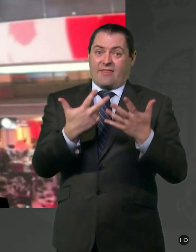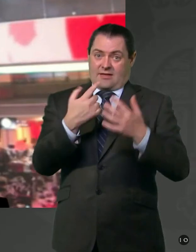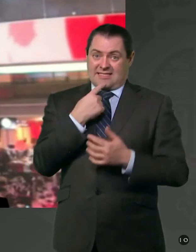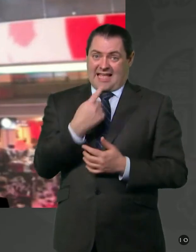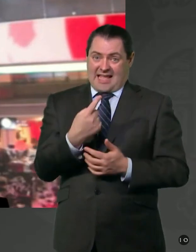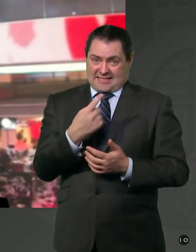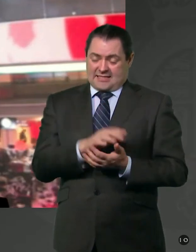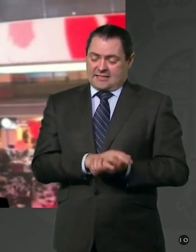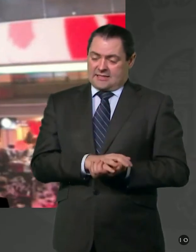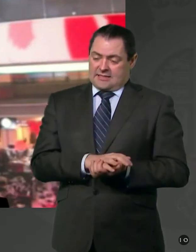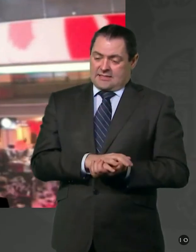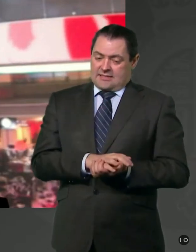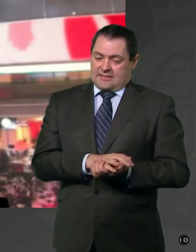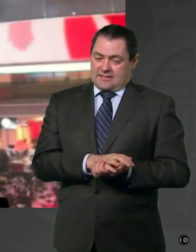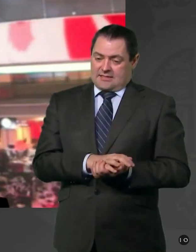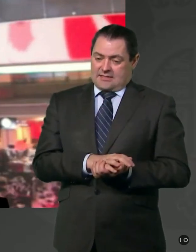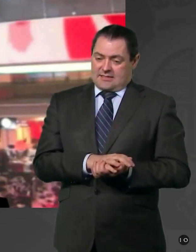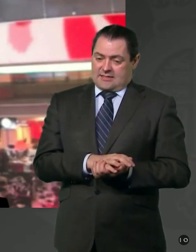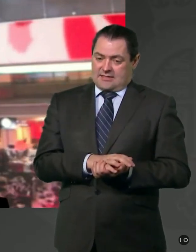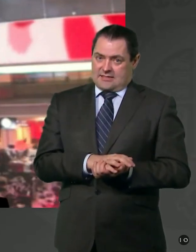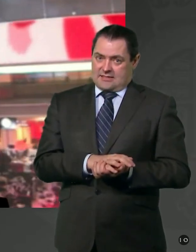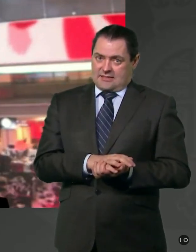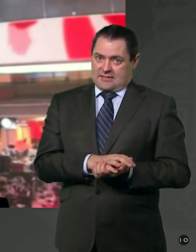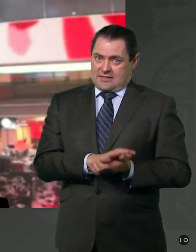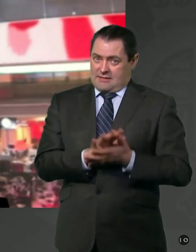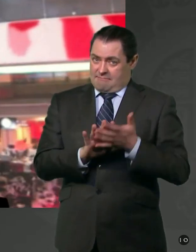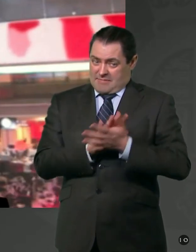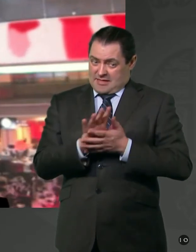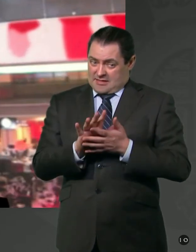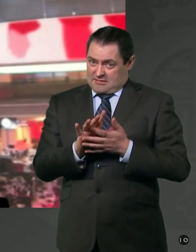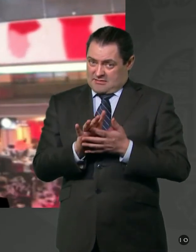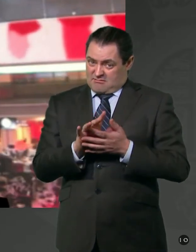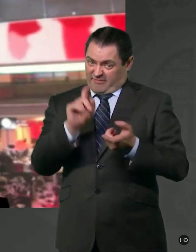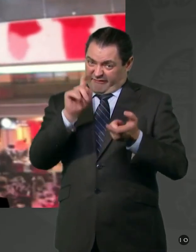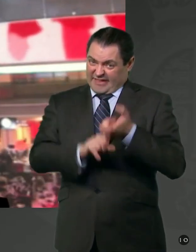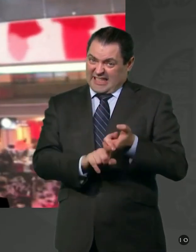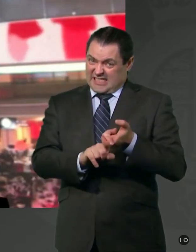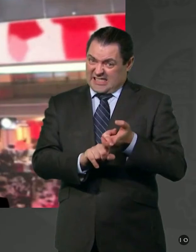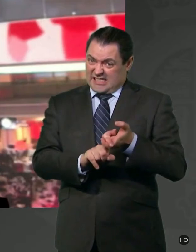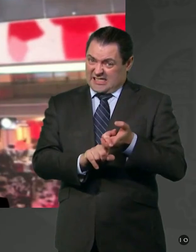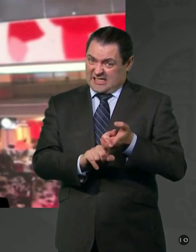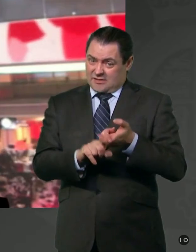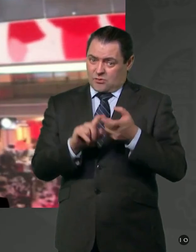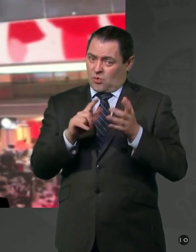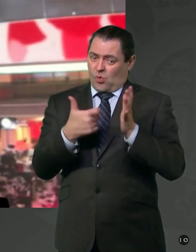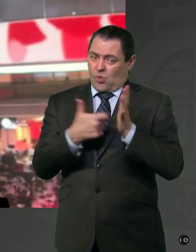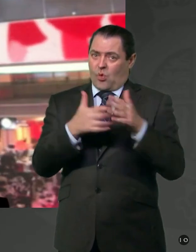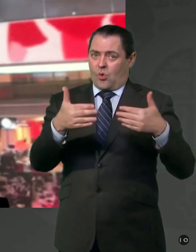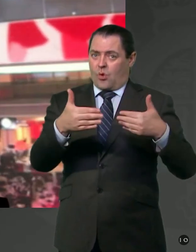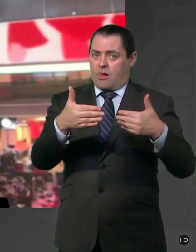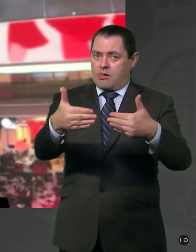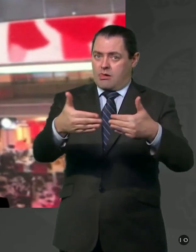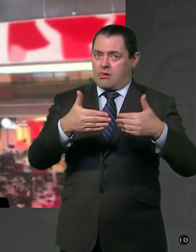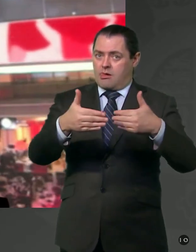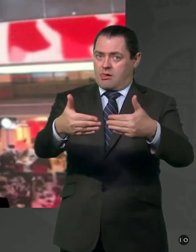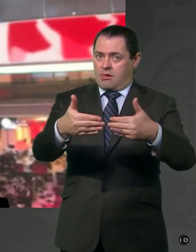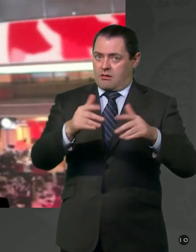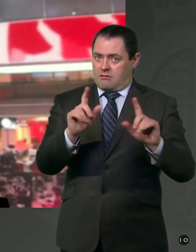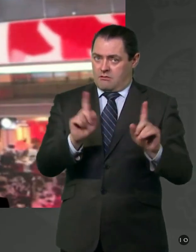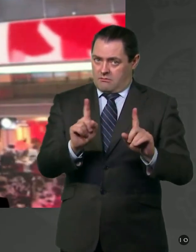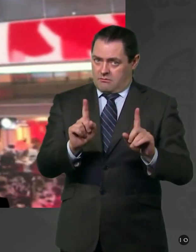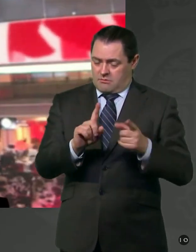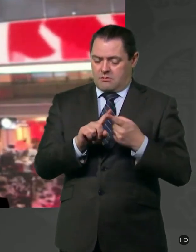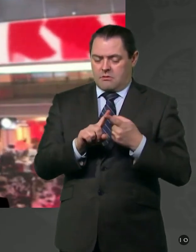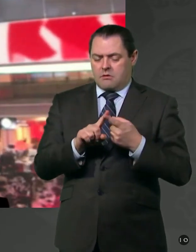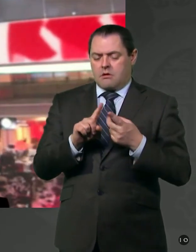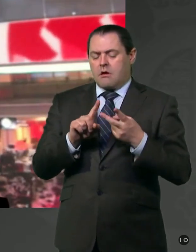stick to the 8th of March for the beginning of the end of this lockdown? And Prime Minister, can I ask you to respond to the EU's seeming